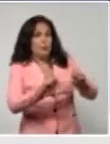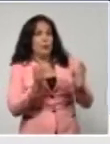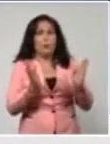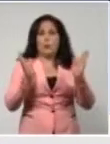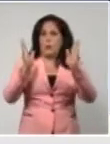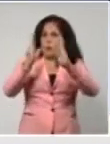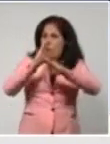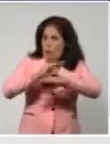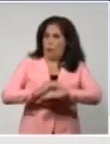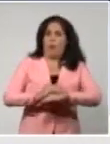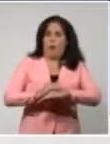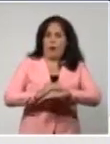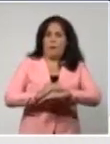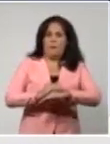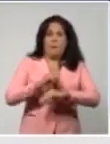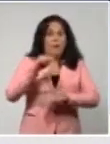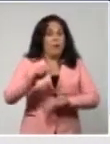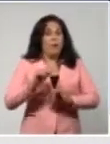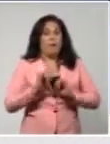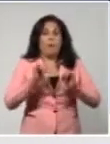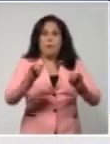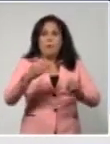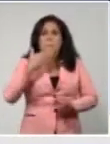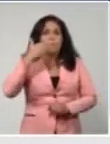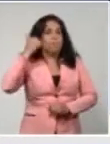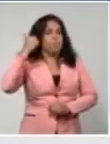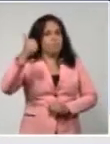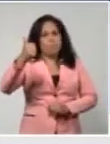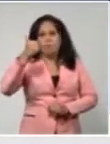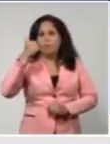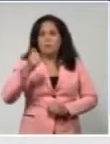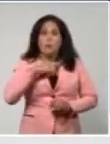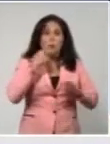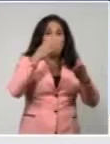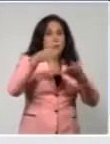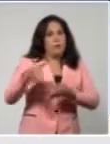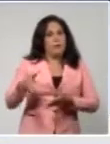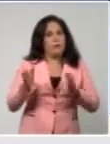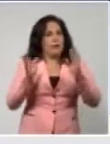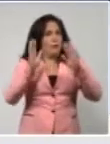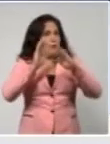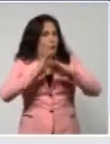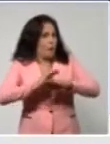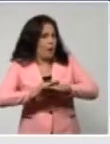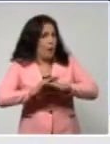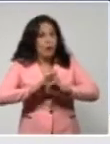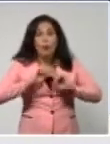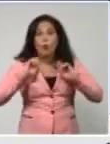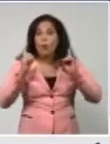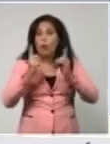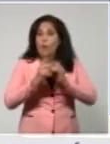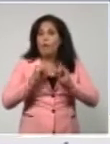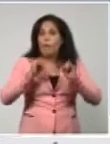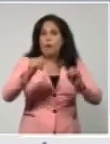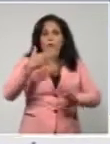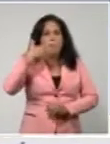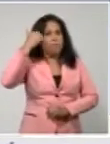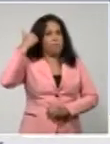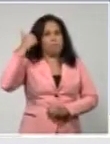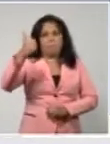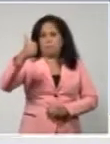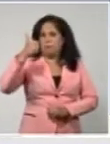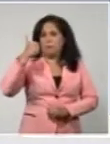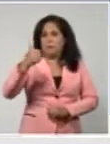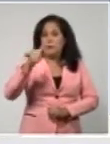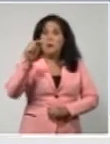has. But the problem isn't that this day has arrived, but that unfortunately, we could have more